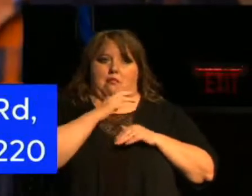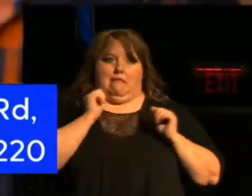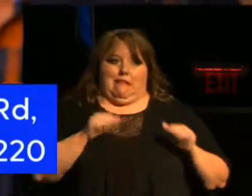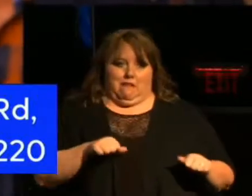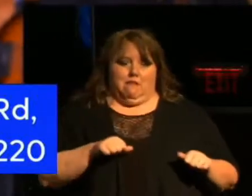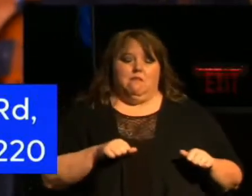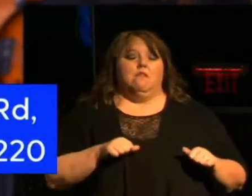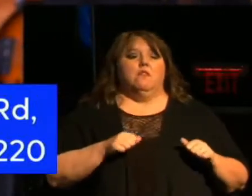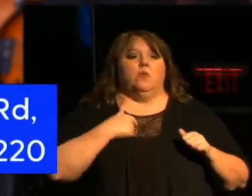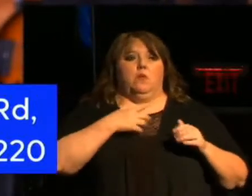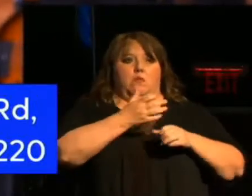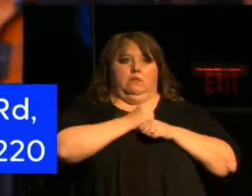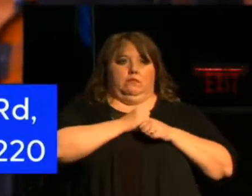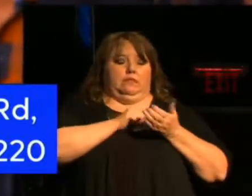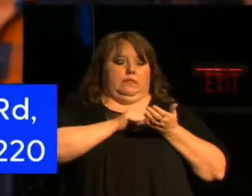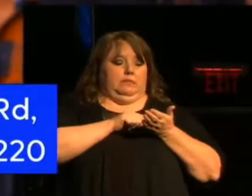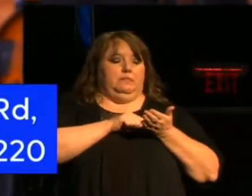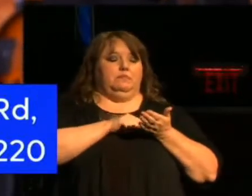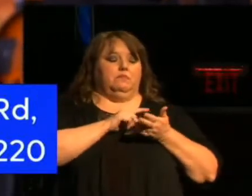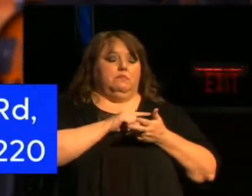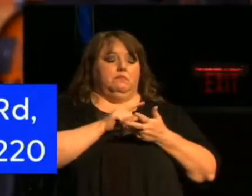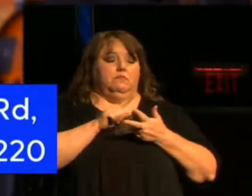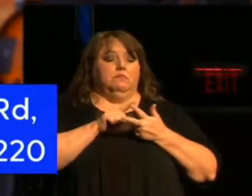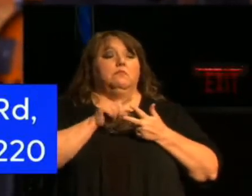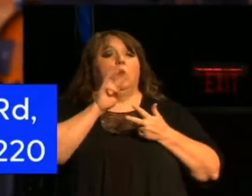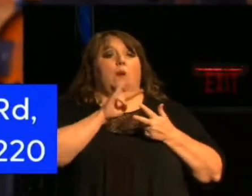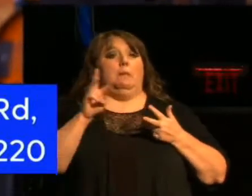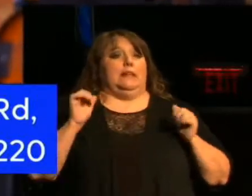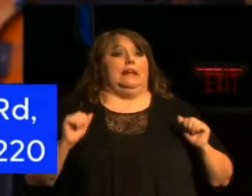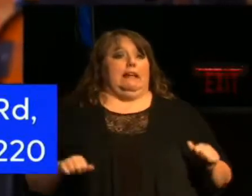For His eye is